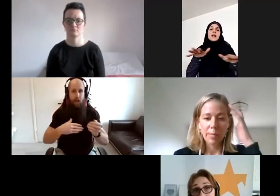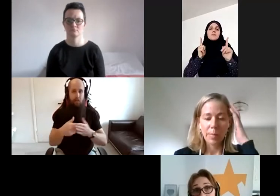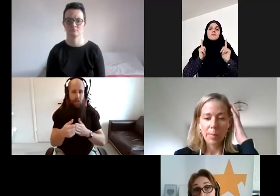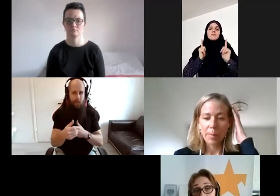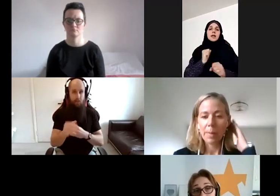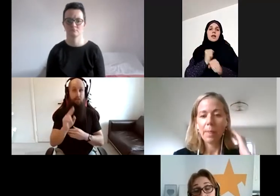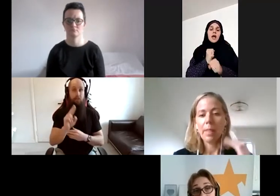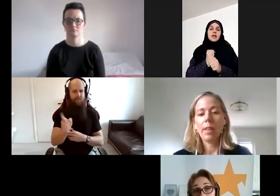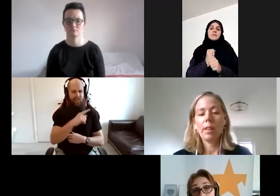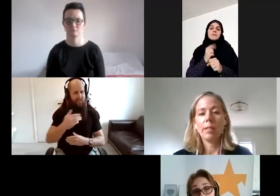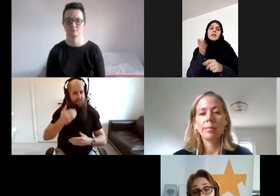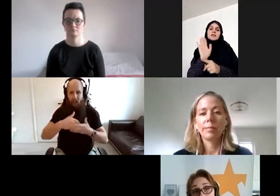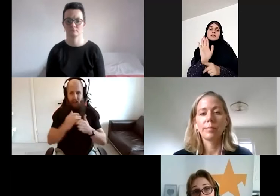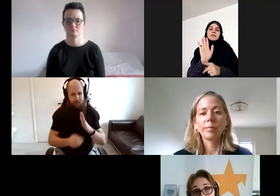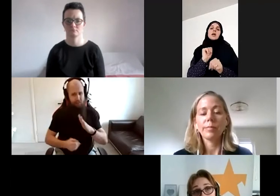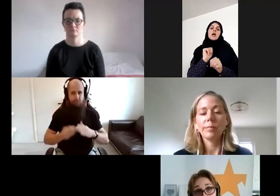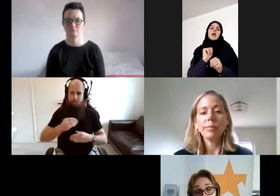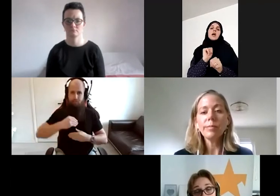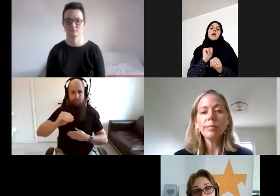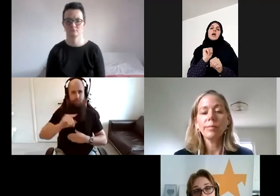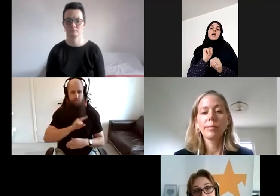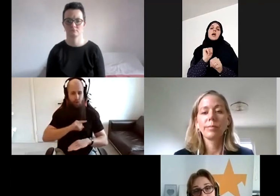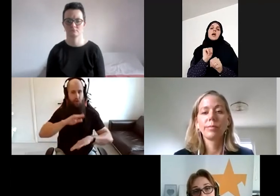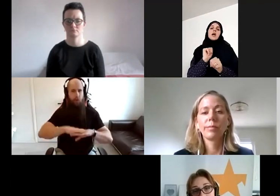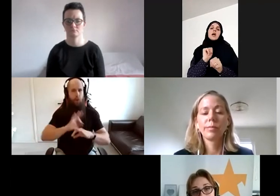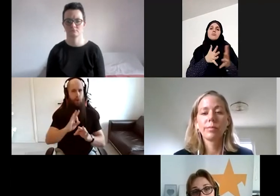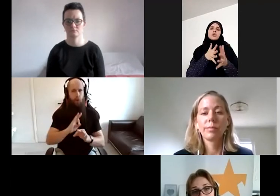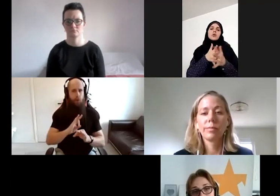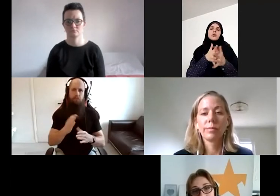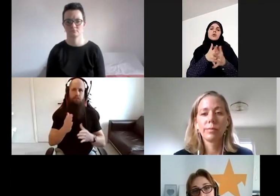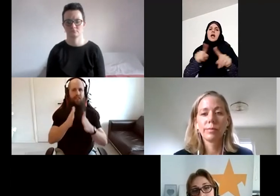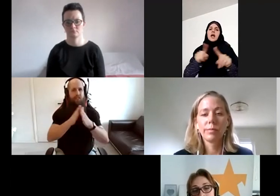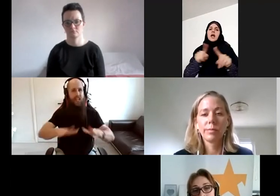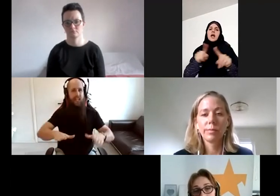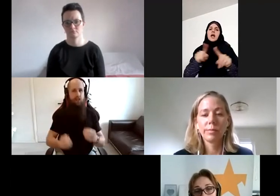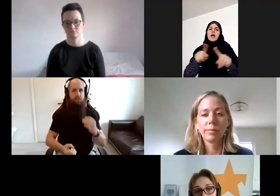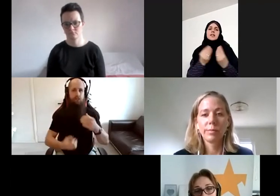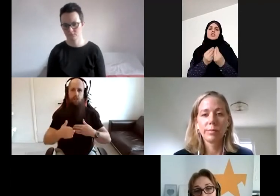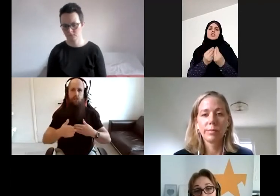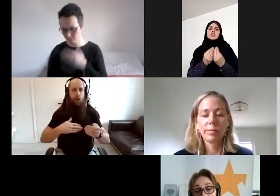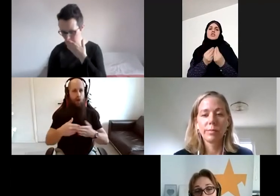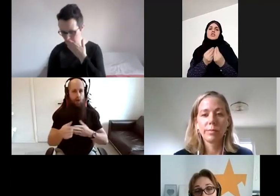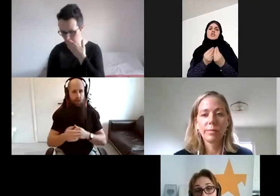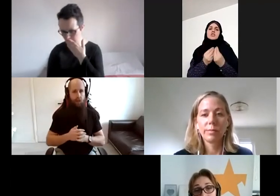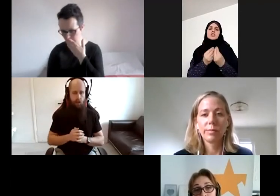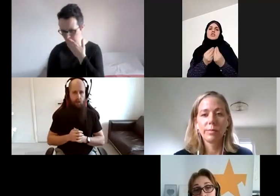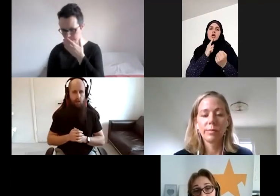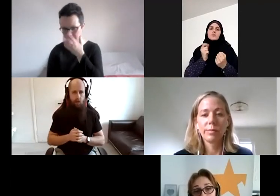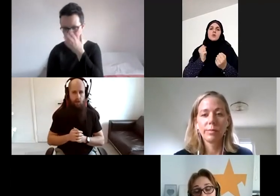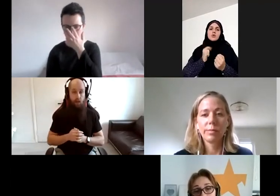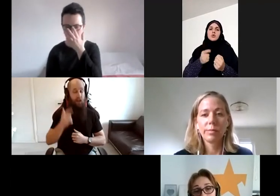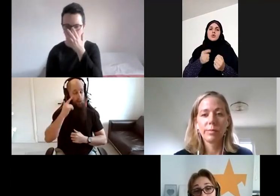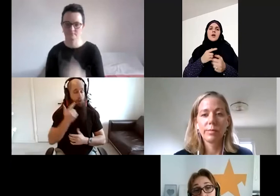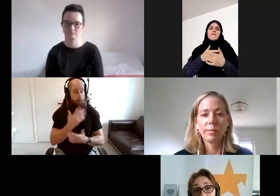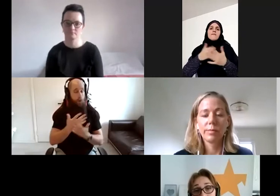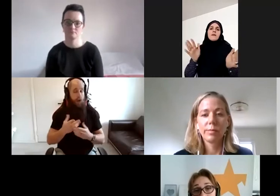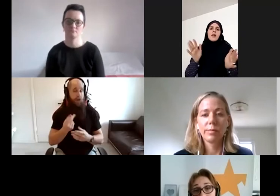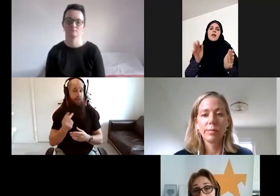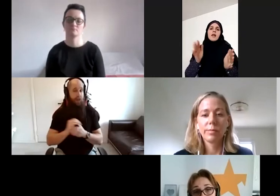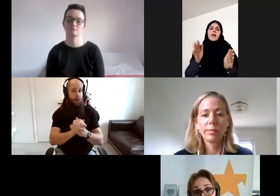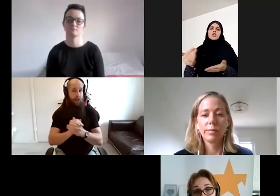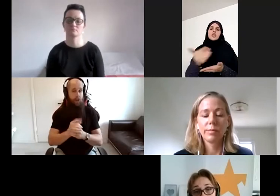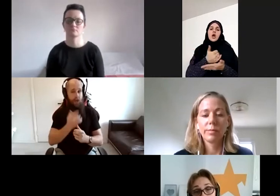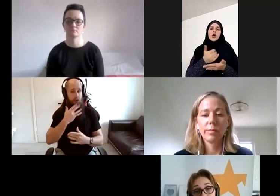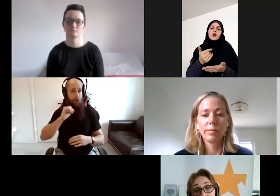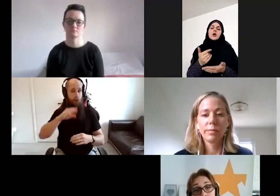already contributing a lot to the peace building. And I'm sure that some of my colleagues will be able to talk about that, probably